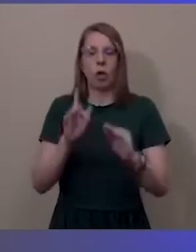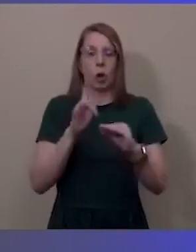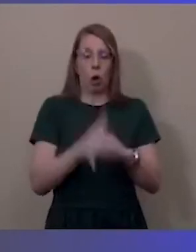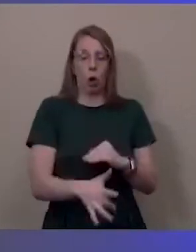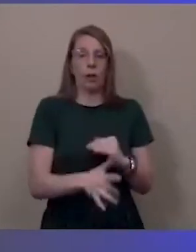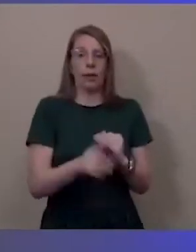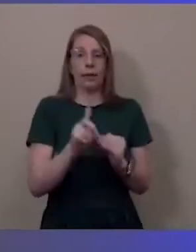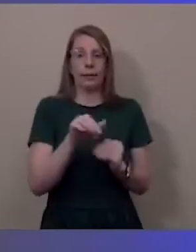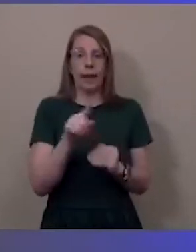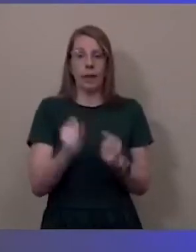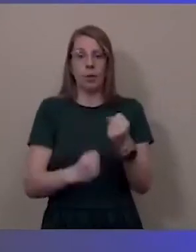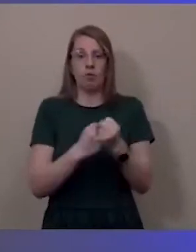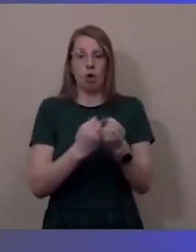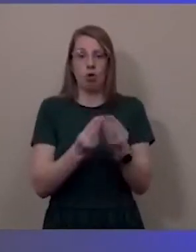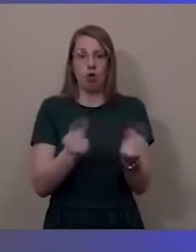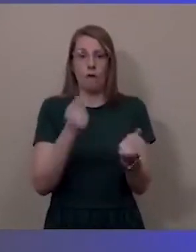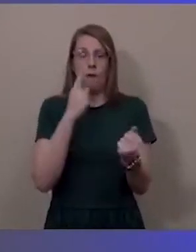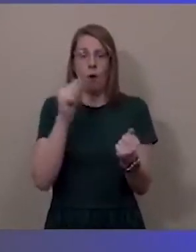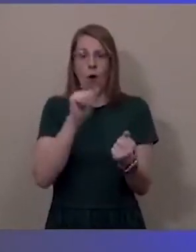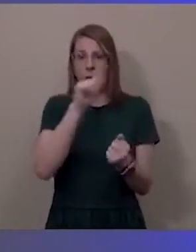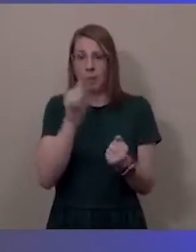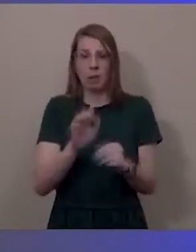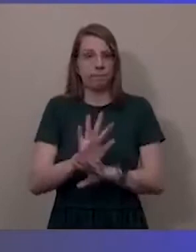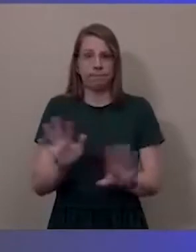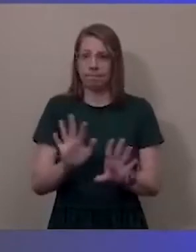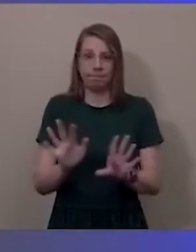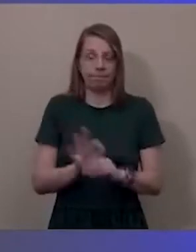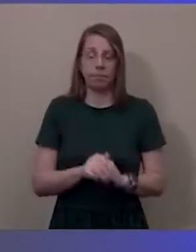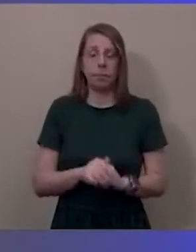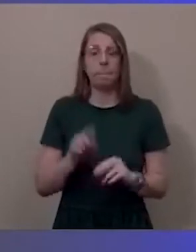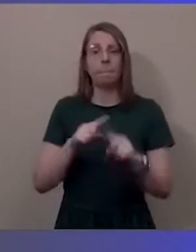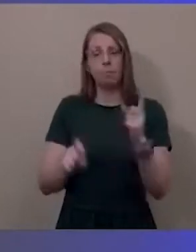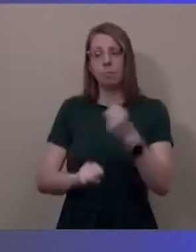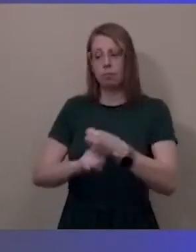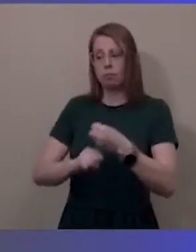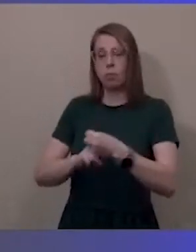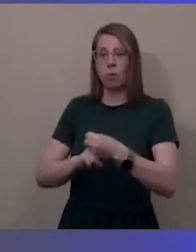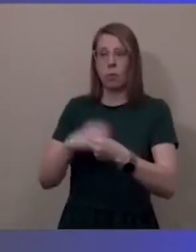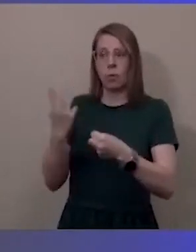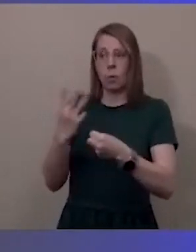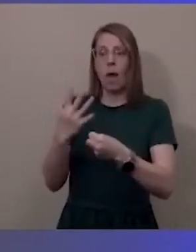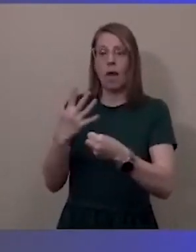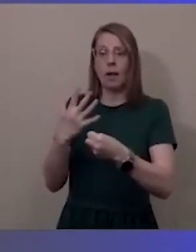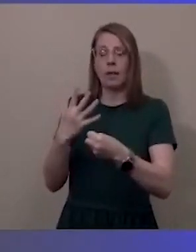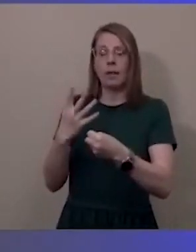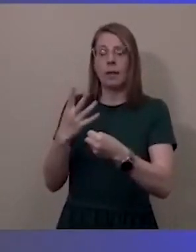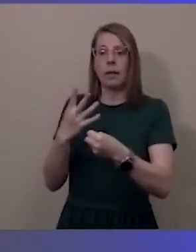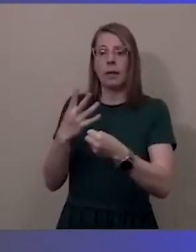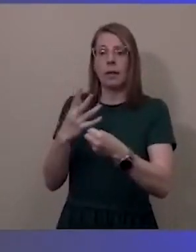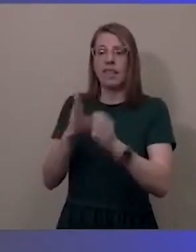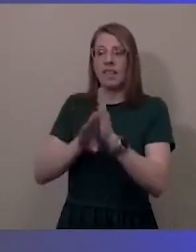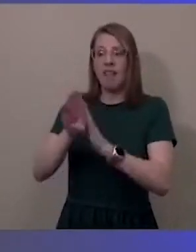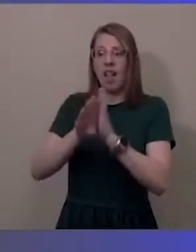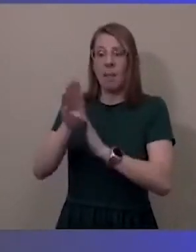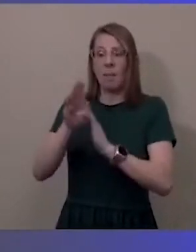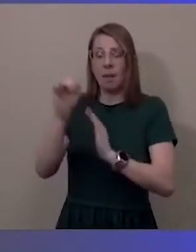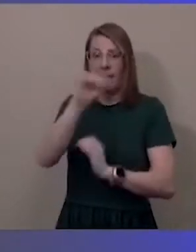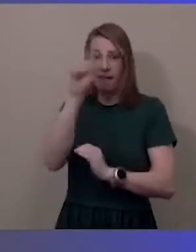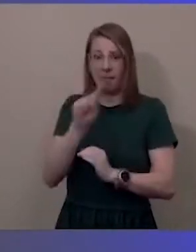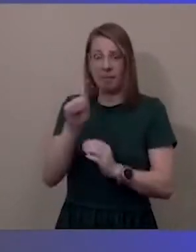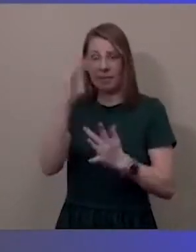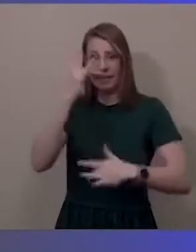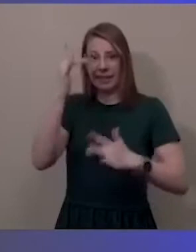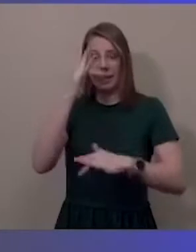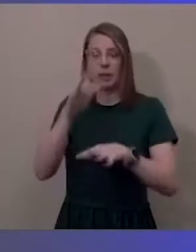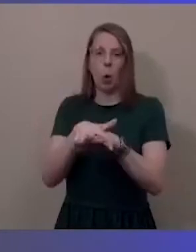the idea that this is a cure for Alzheimer's, but it does, support the argument that it slows the disease progression.